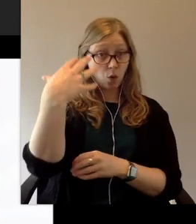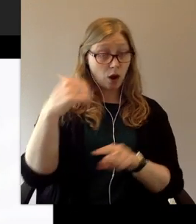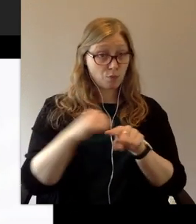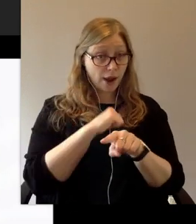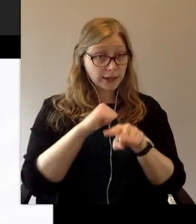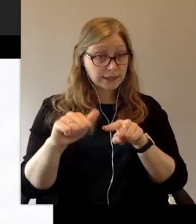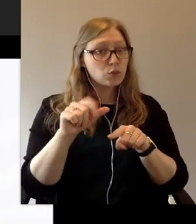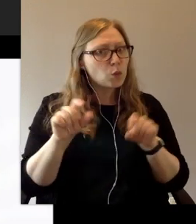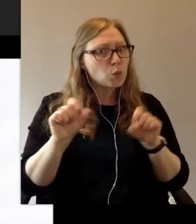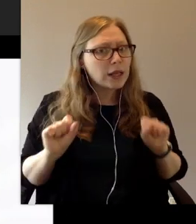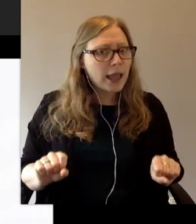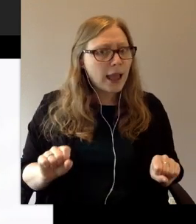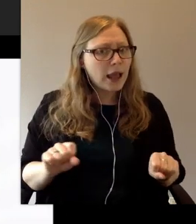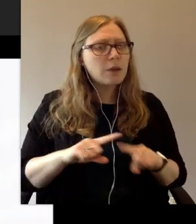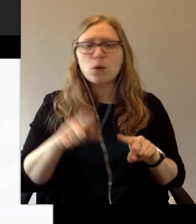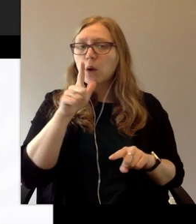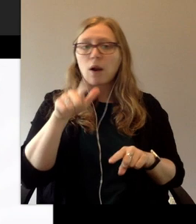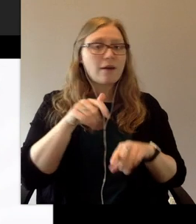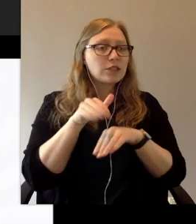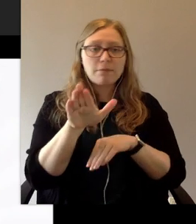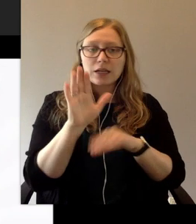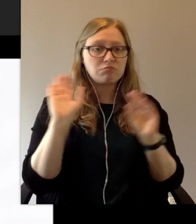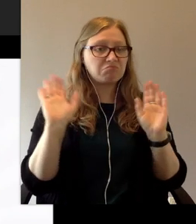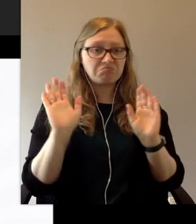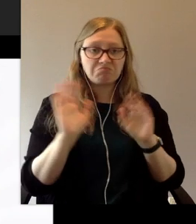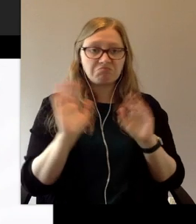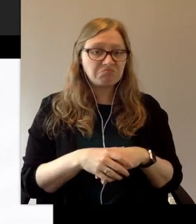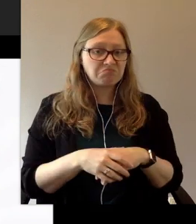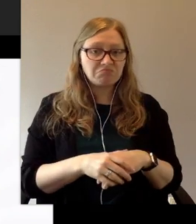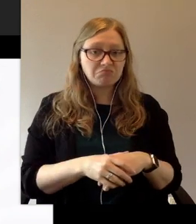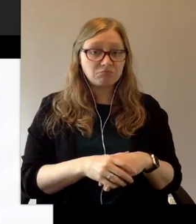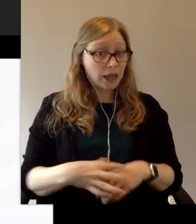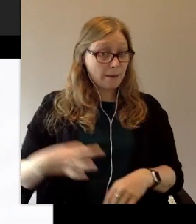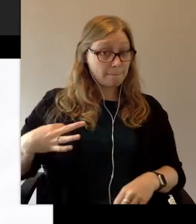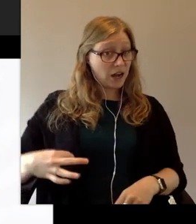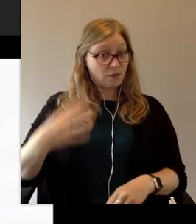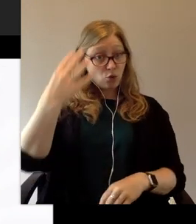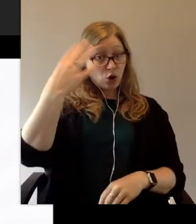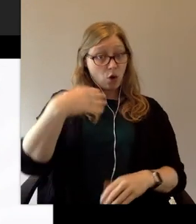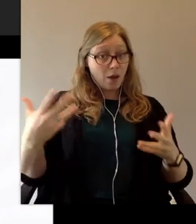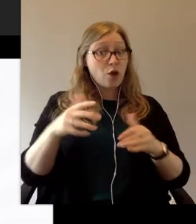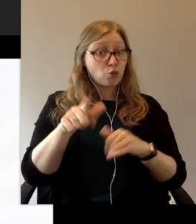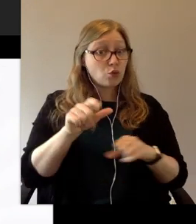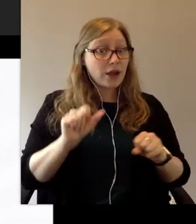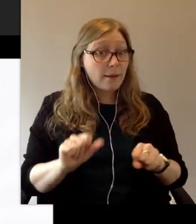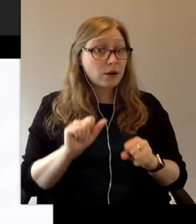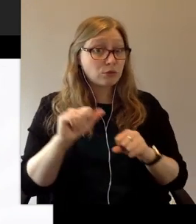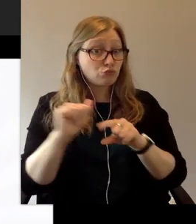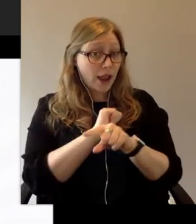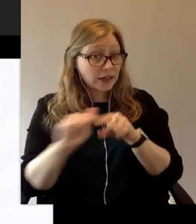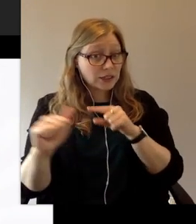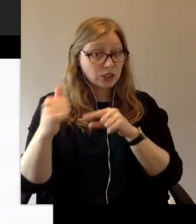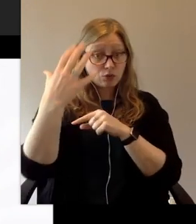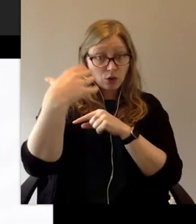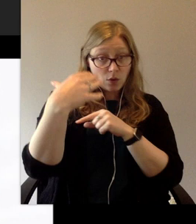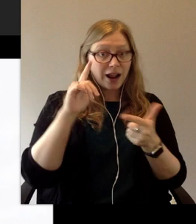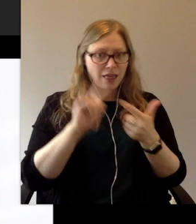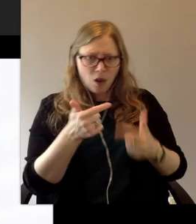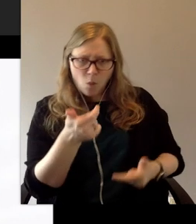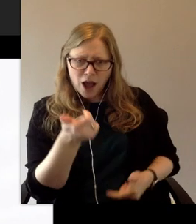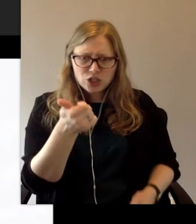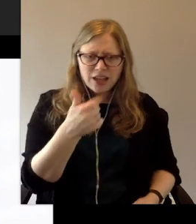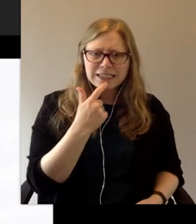can, but you will not have to submit them. The benefit of recording them would be you could practice with the recording and then you could watch